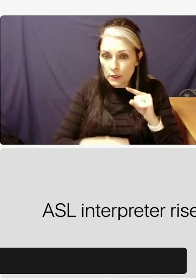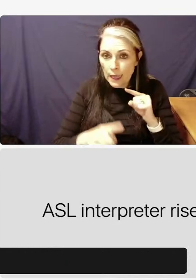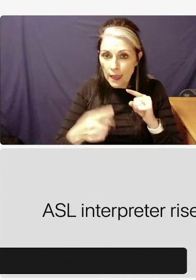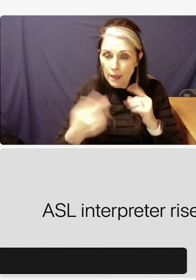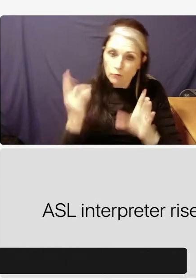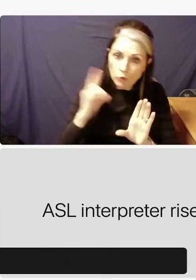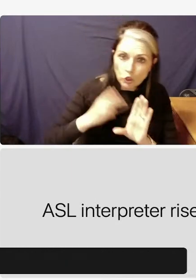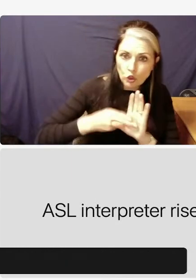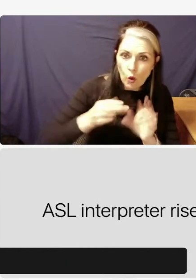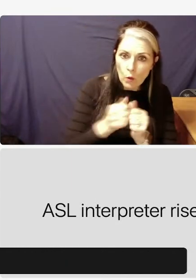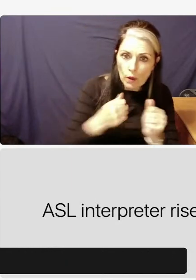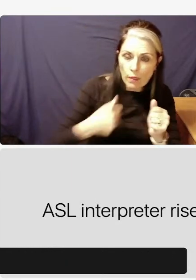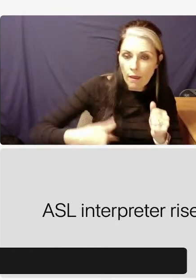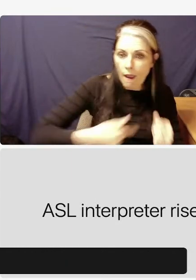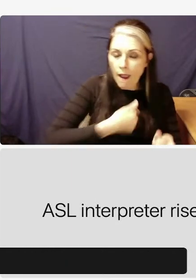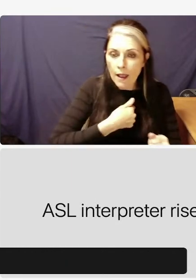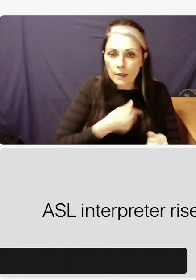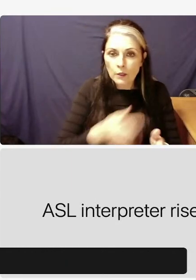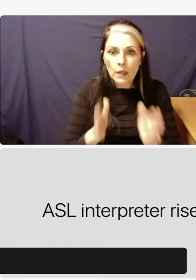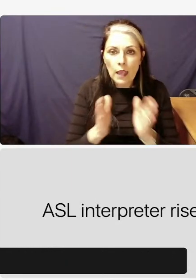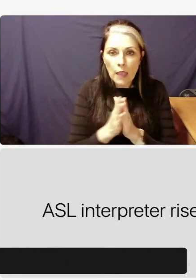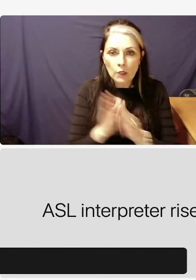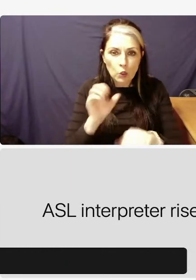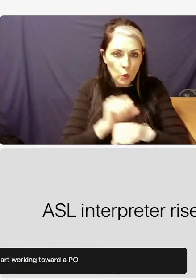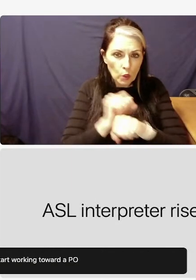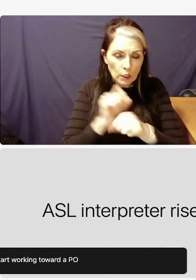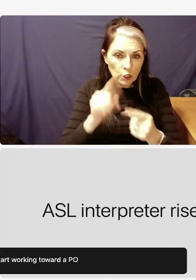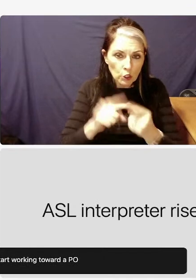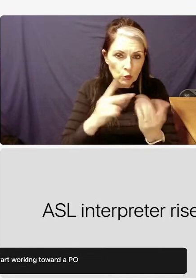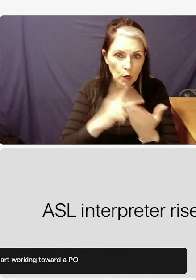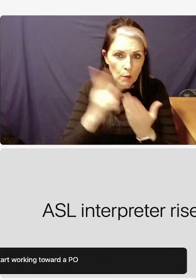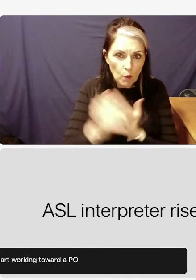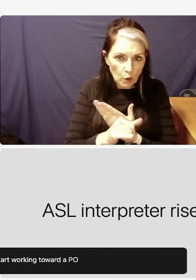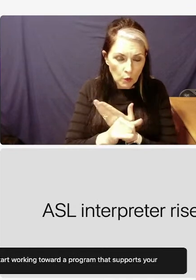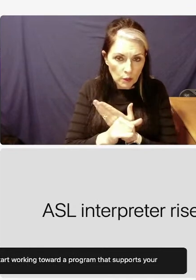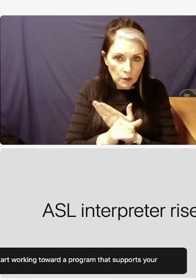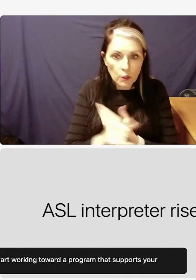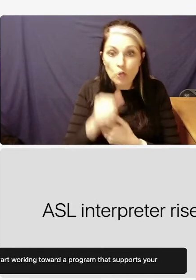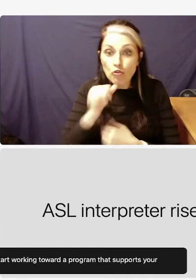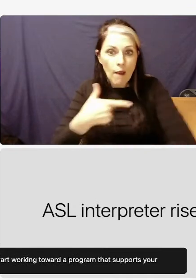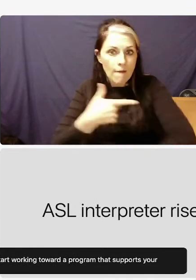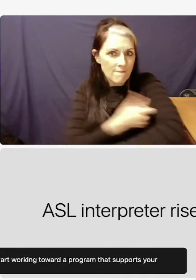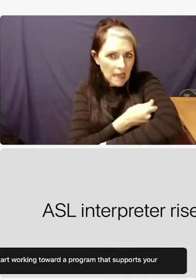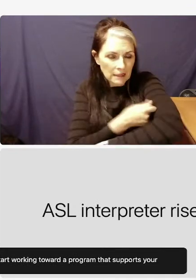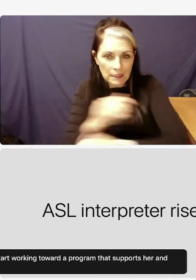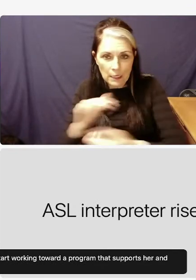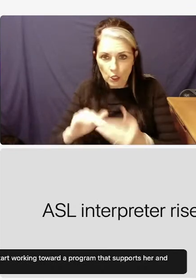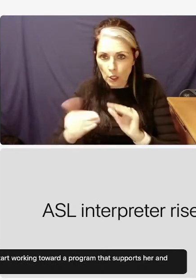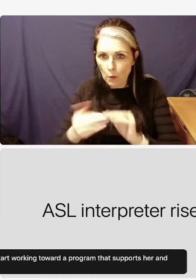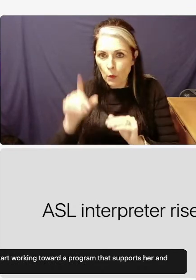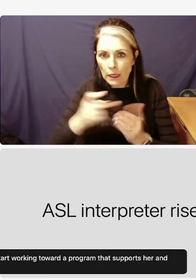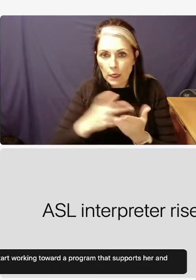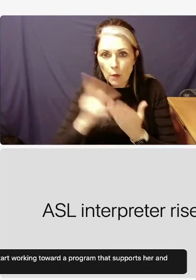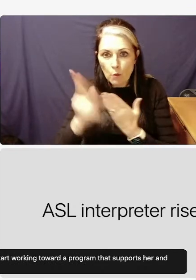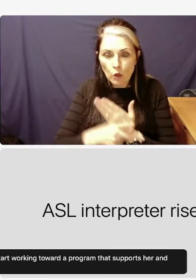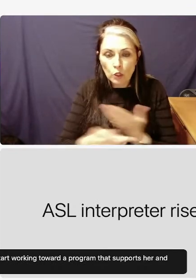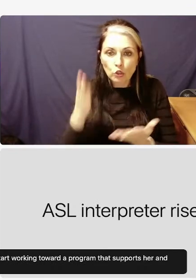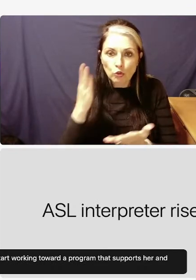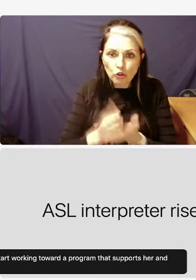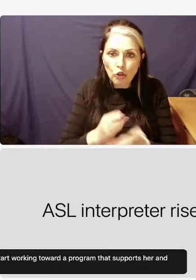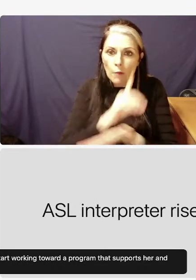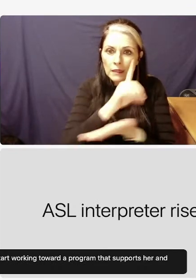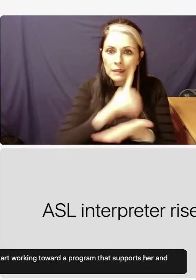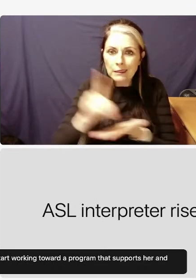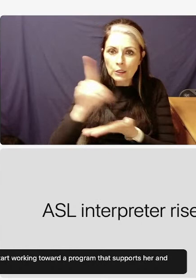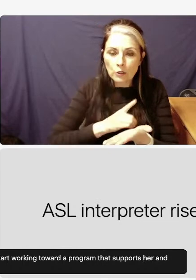us we ask that you would start working toward a program that supports your unvaccinated community we need a program that will stop discriminating and